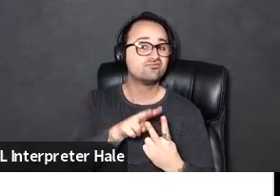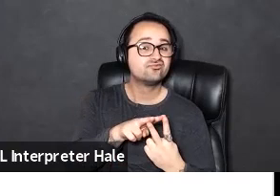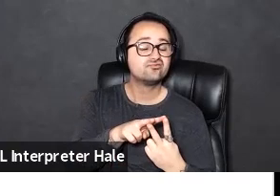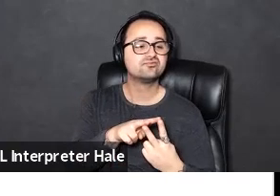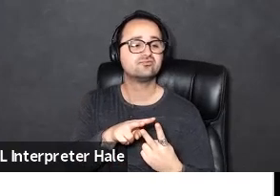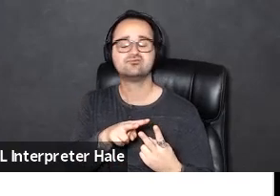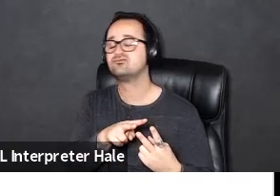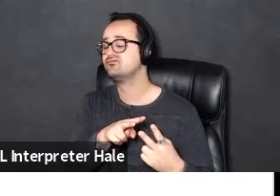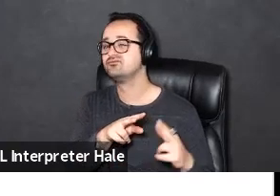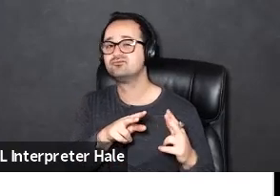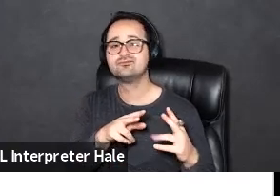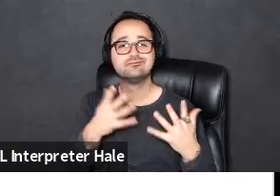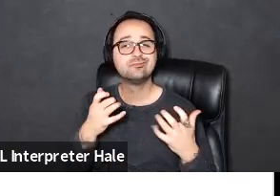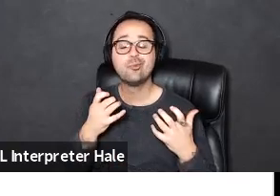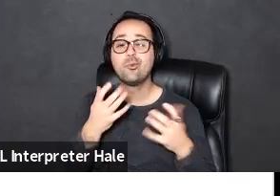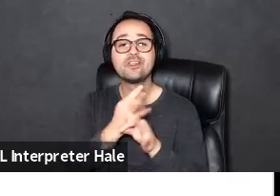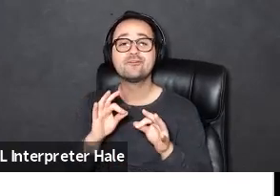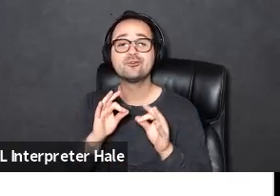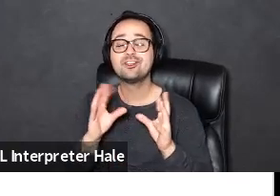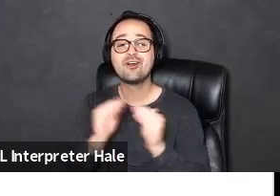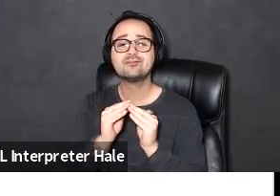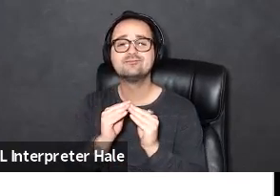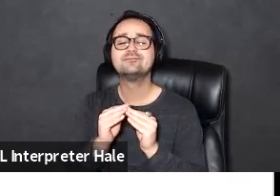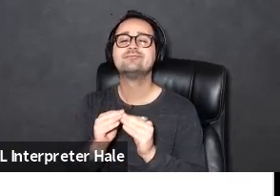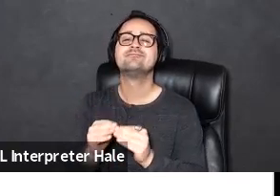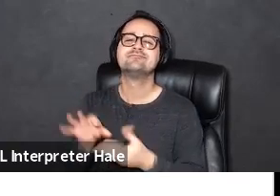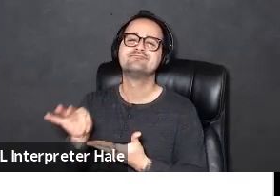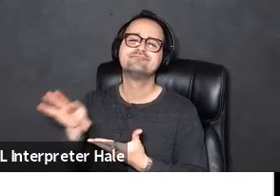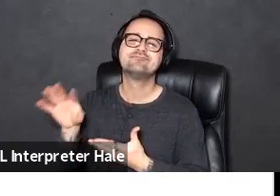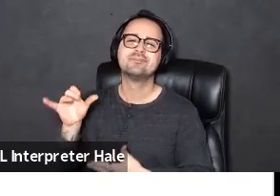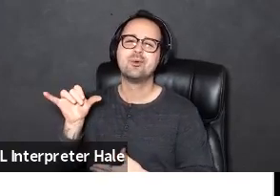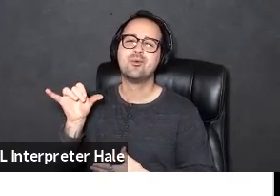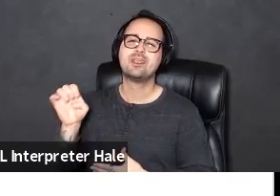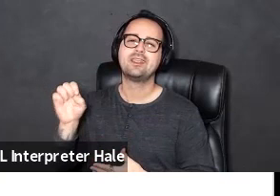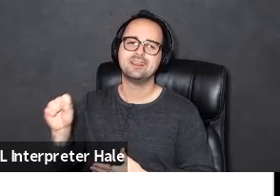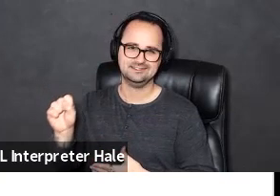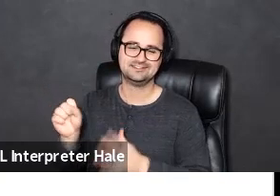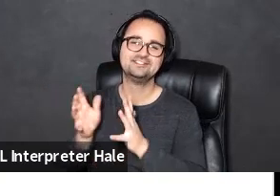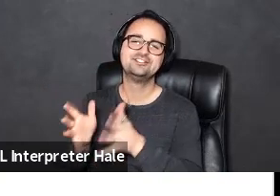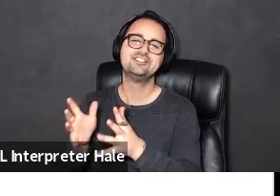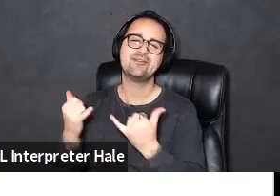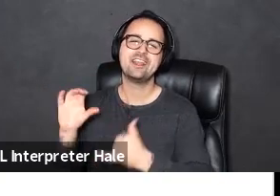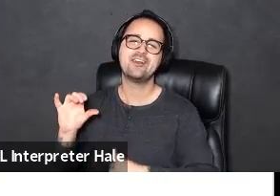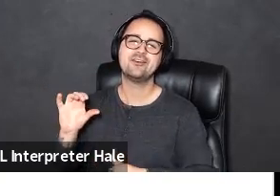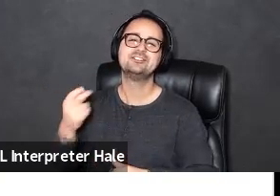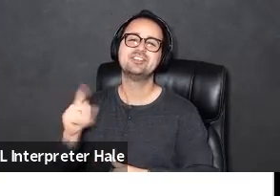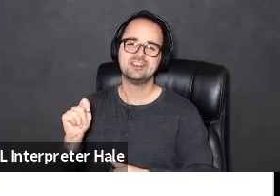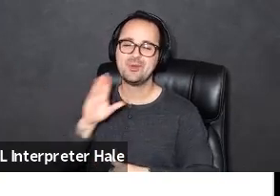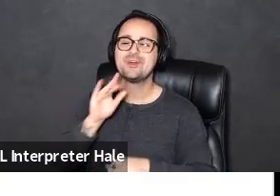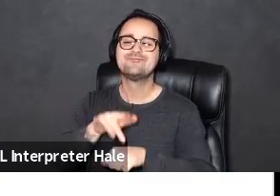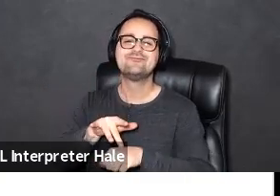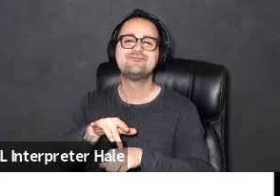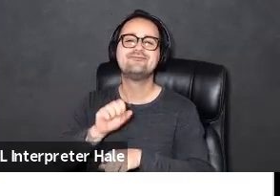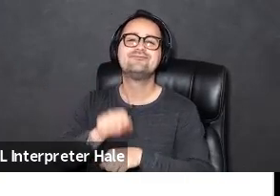that complimentary consultation, you can drop yes into the chat box. Because we're happy to reach out. We're happy to send out the material to you,